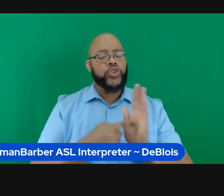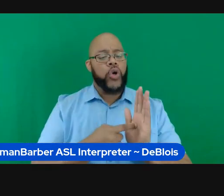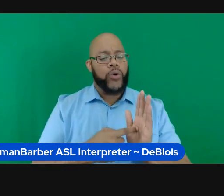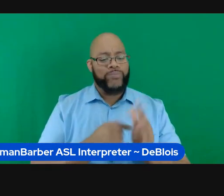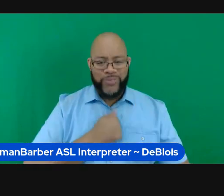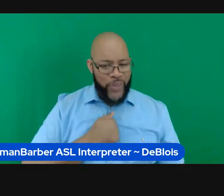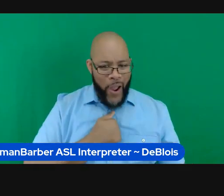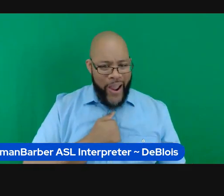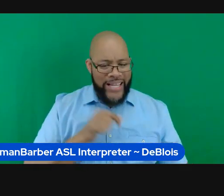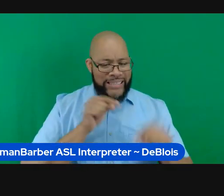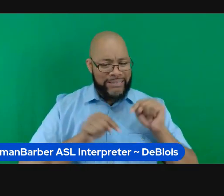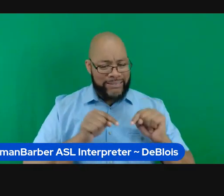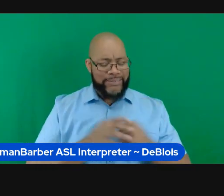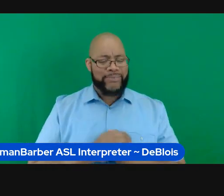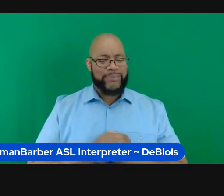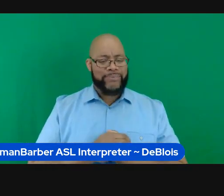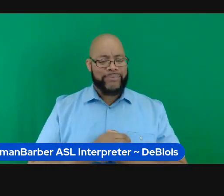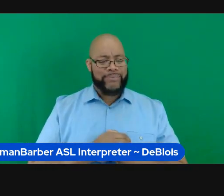sorry.